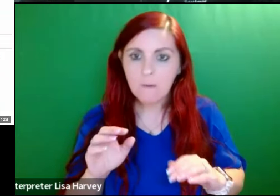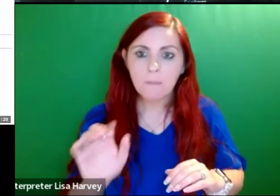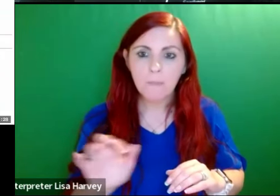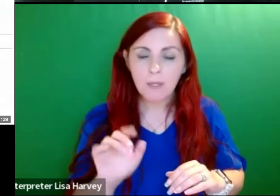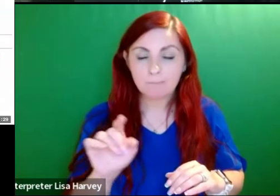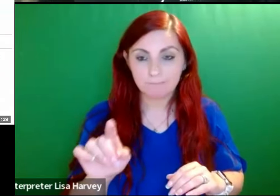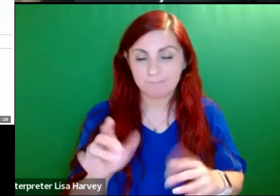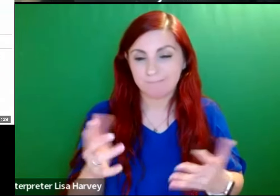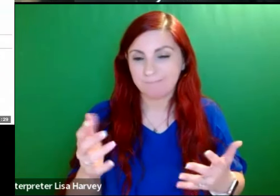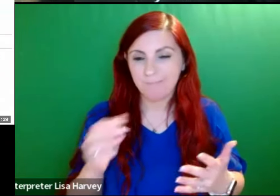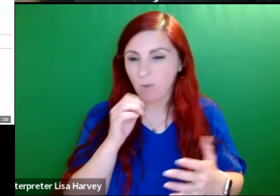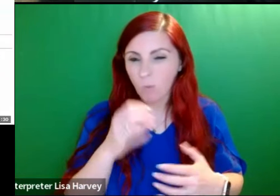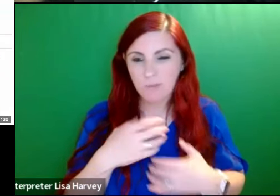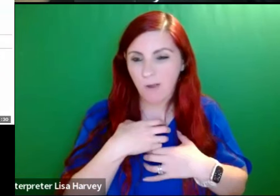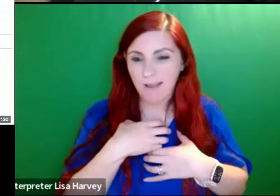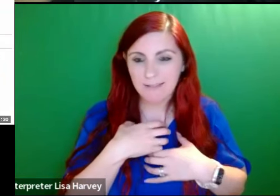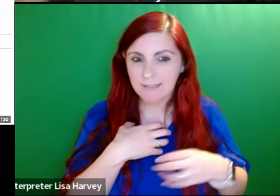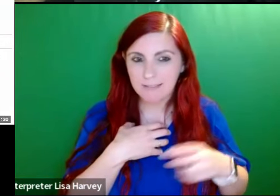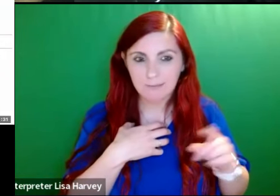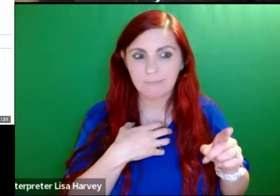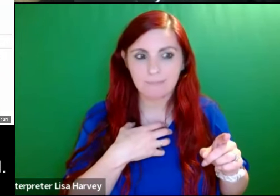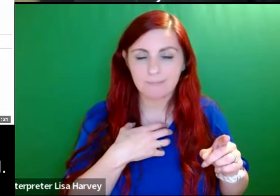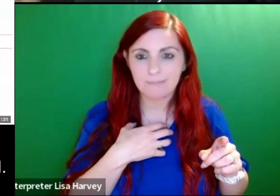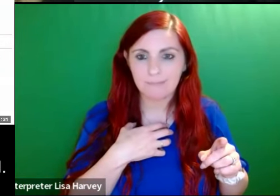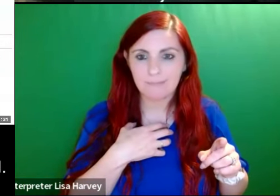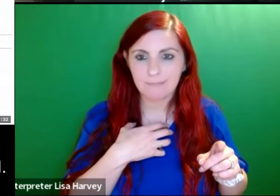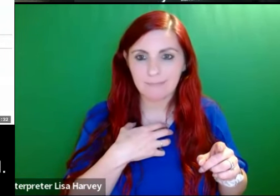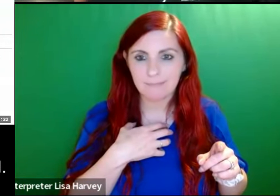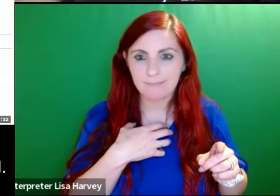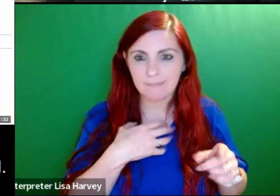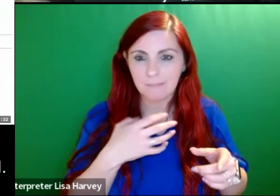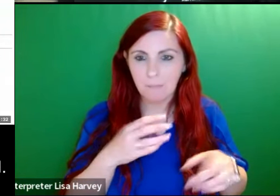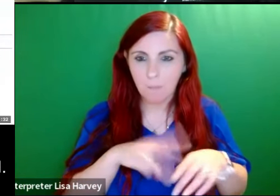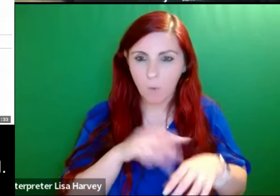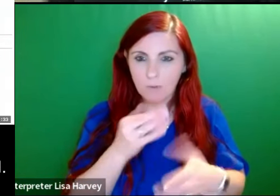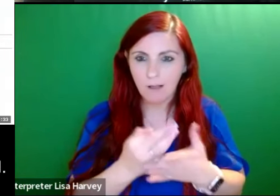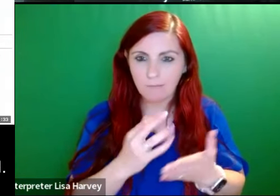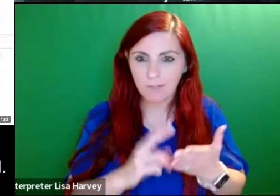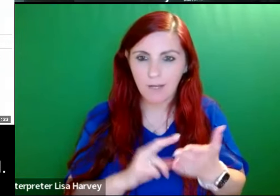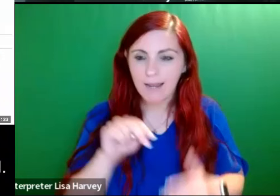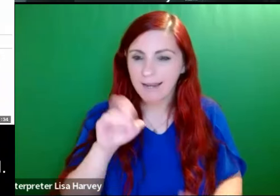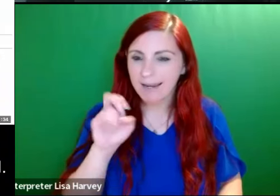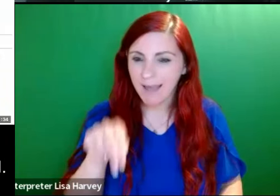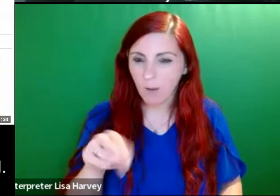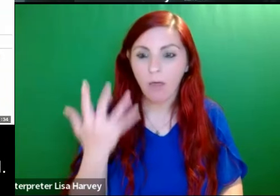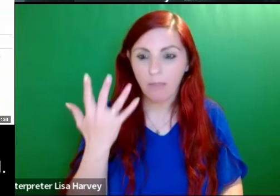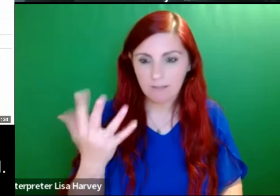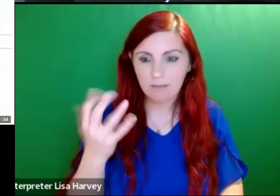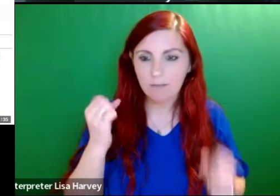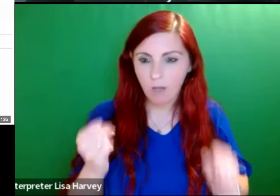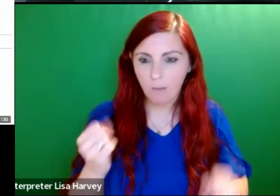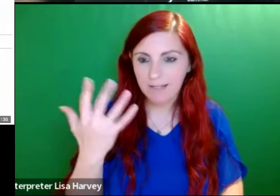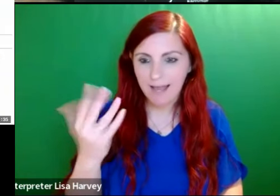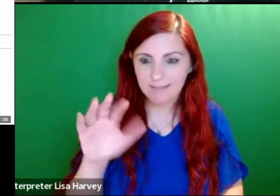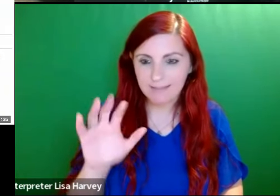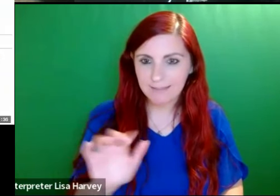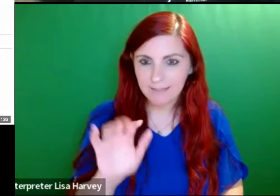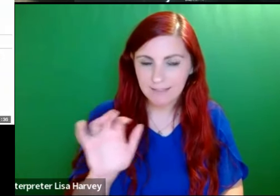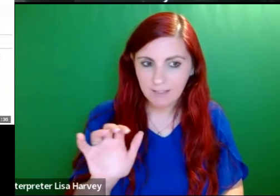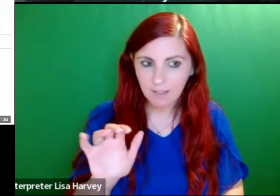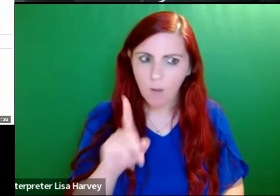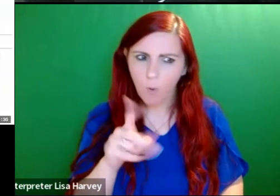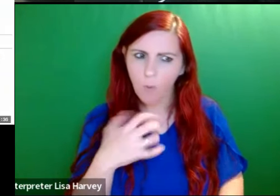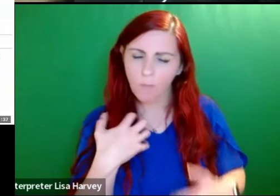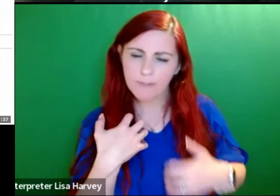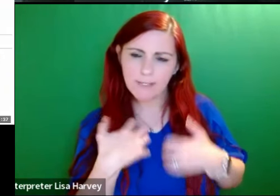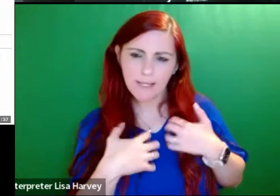Unsurprisingly here, I think finger spell signs are most commonly seen for nouns on the dominant hand. But what is interesting is